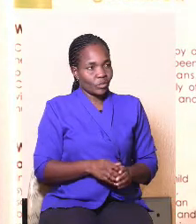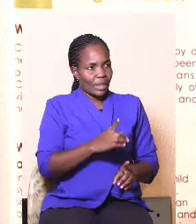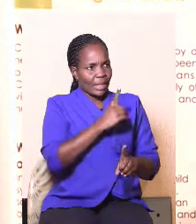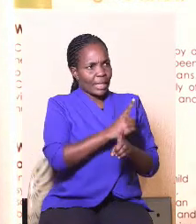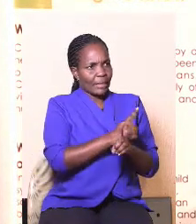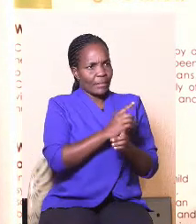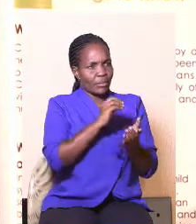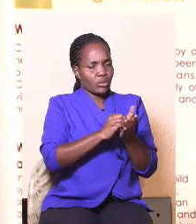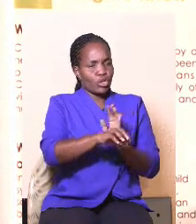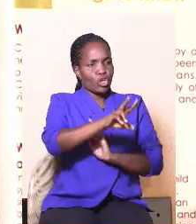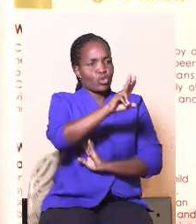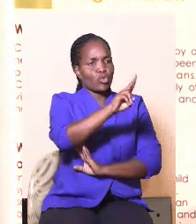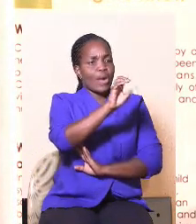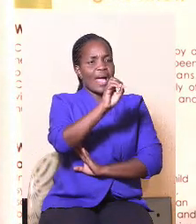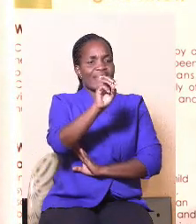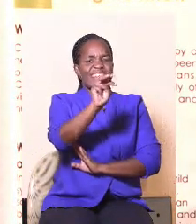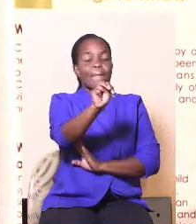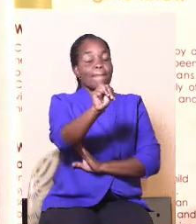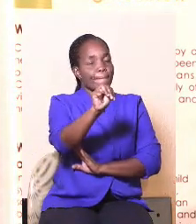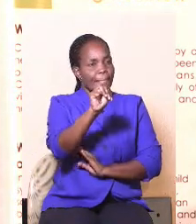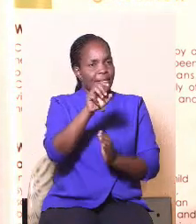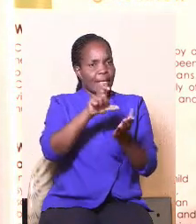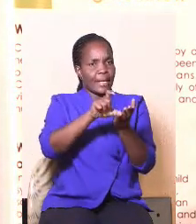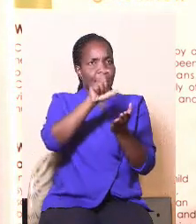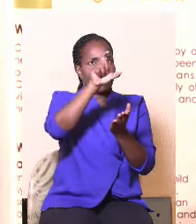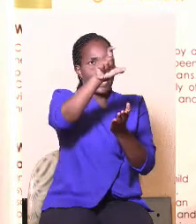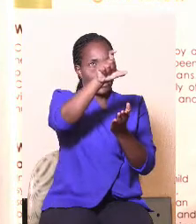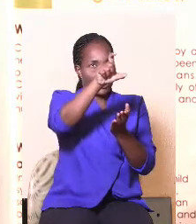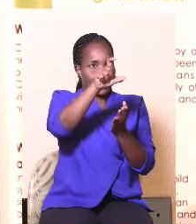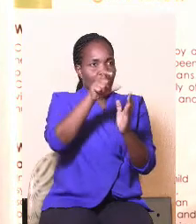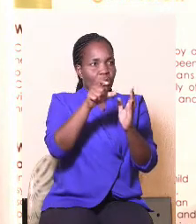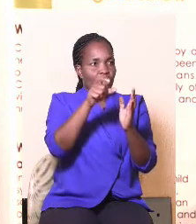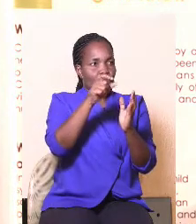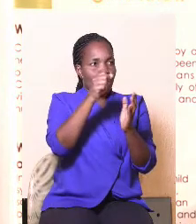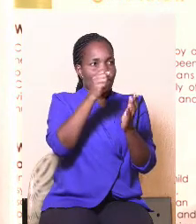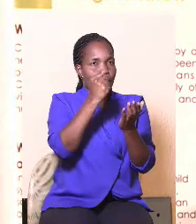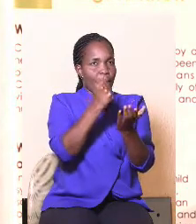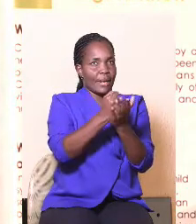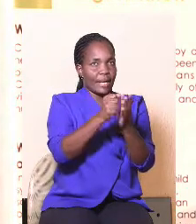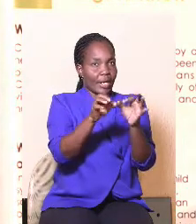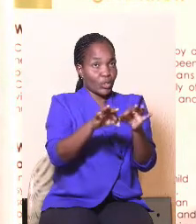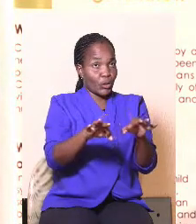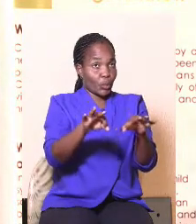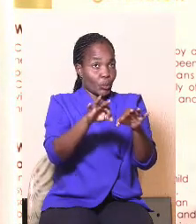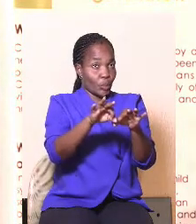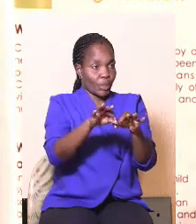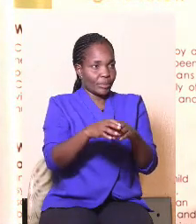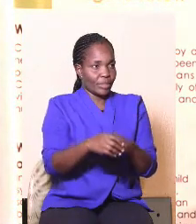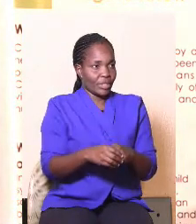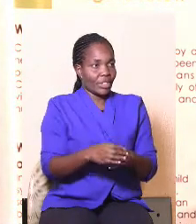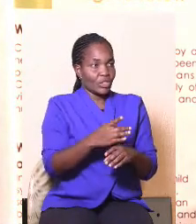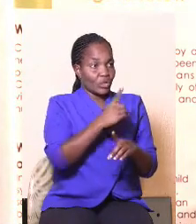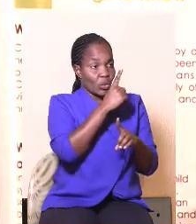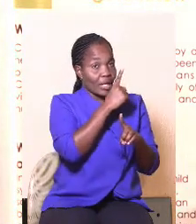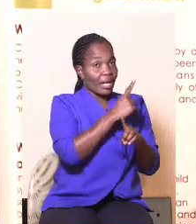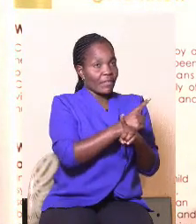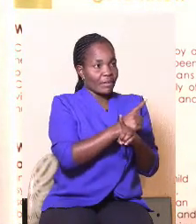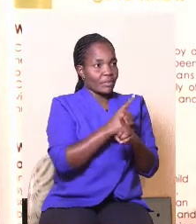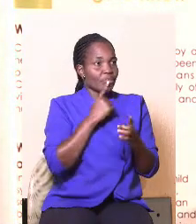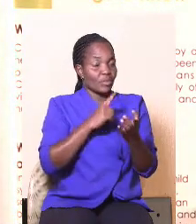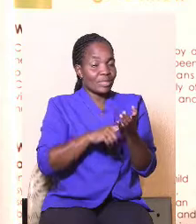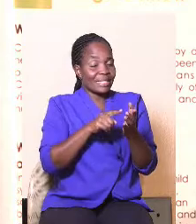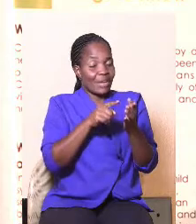200 million available for Agribank to go and borrow, but government will guarantee that those loans that will be issued under